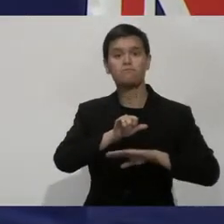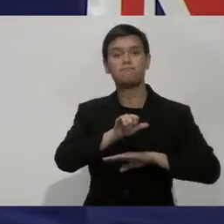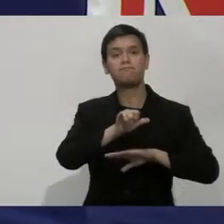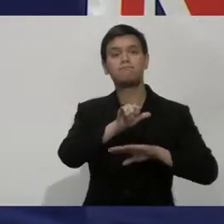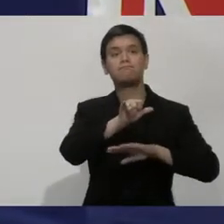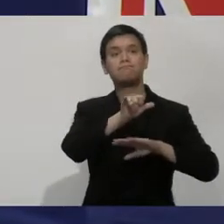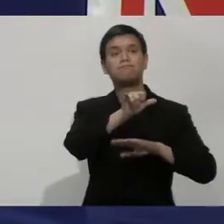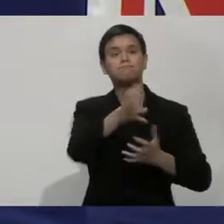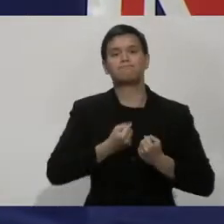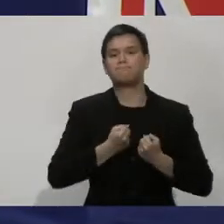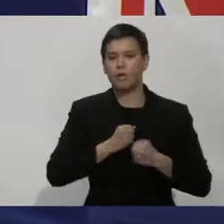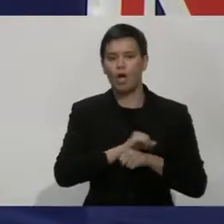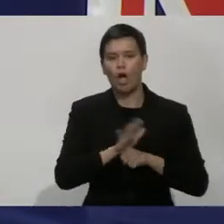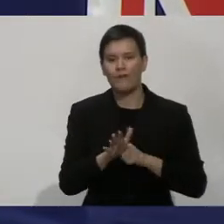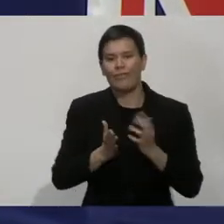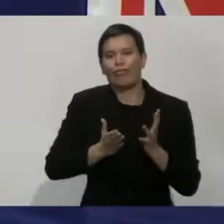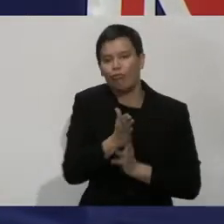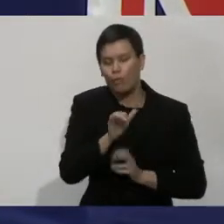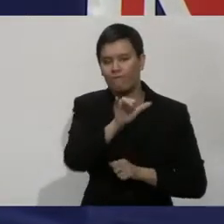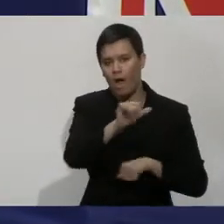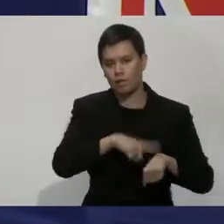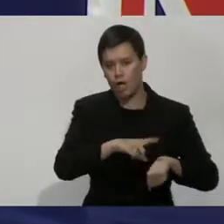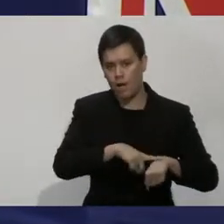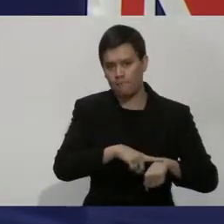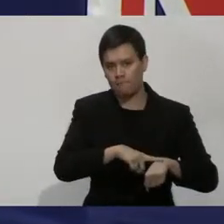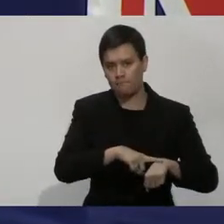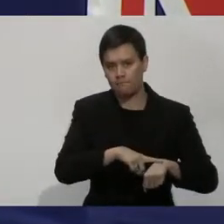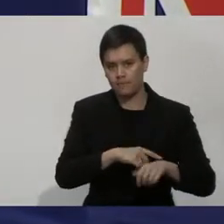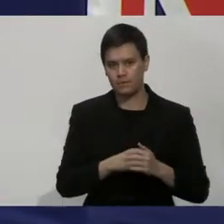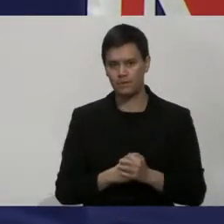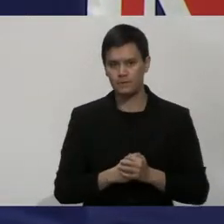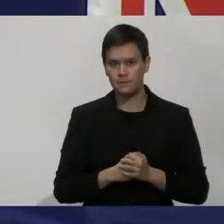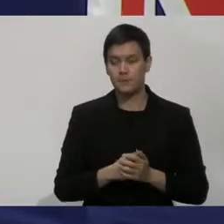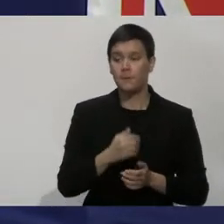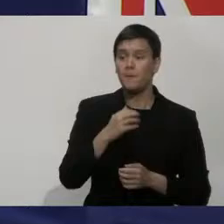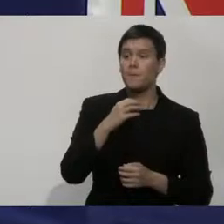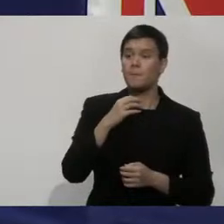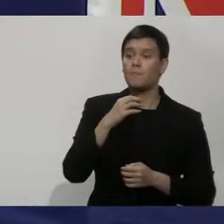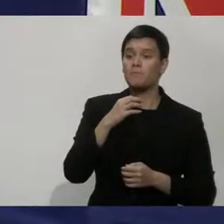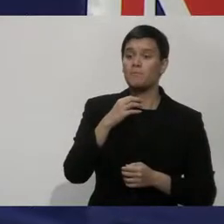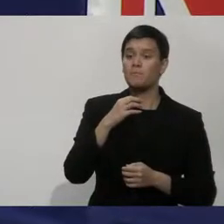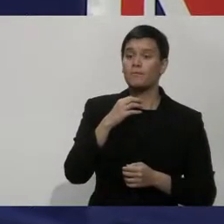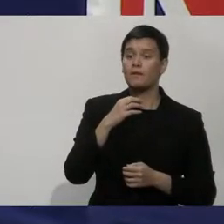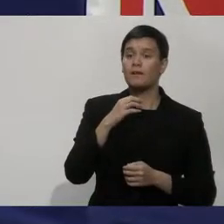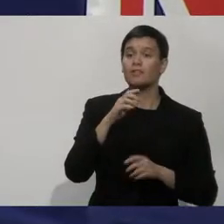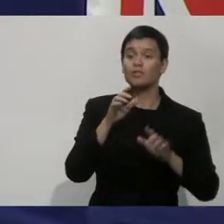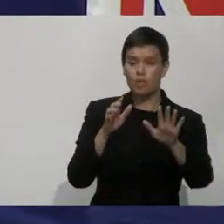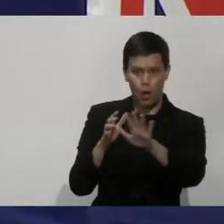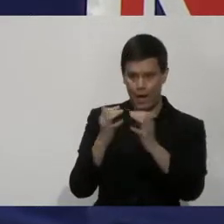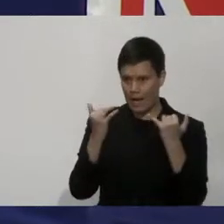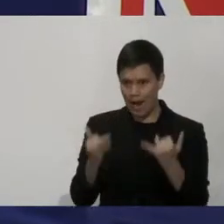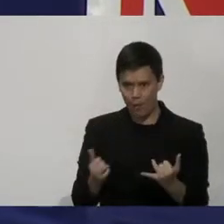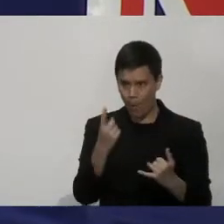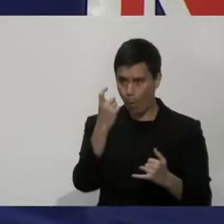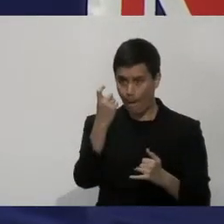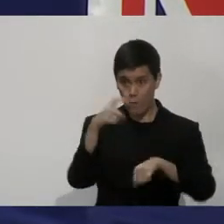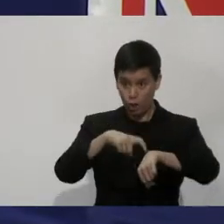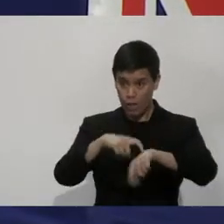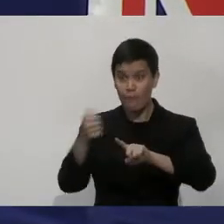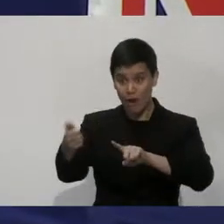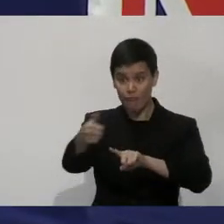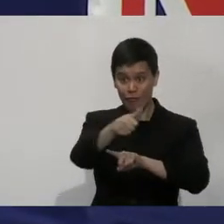and the testing twice while they were here. All right, we'll do one last sweep of the room, and we'll start on the right today. The report of the